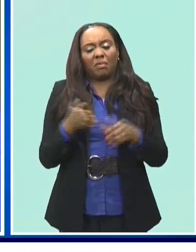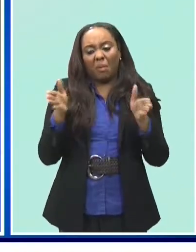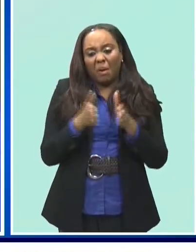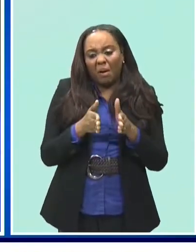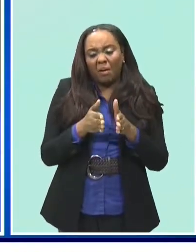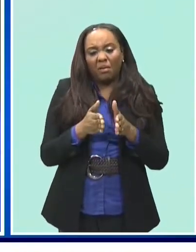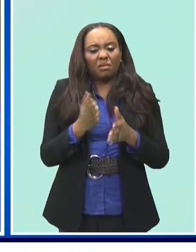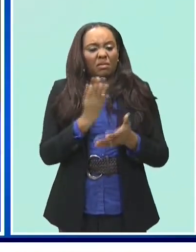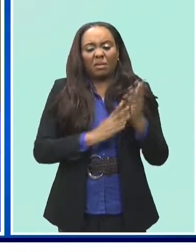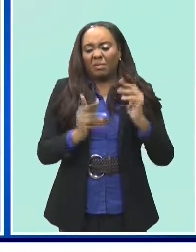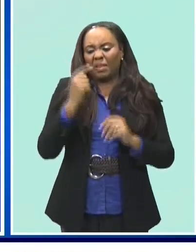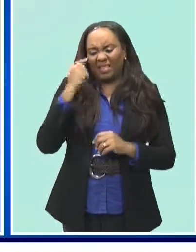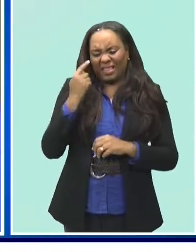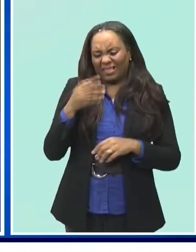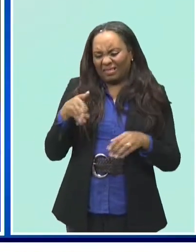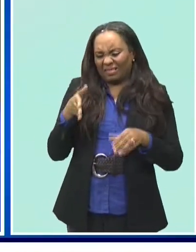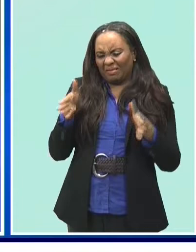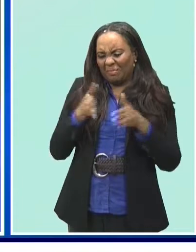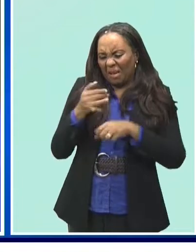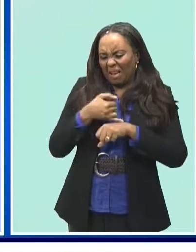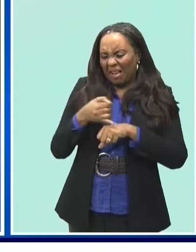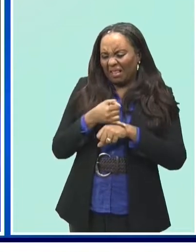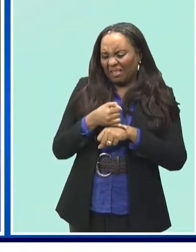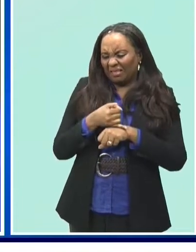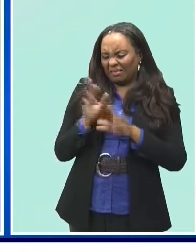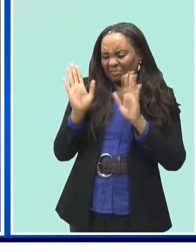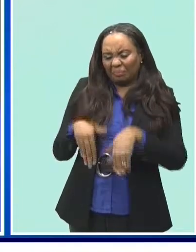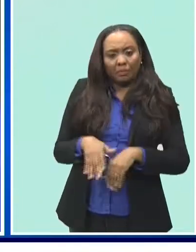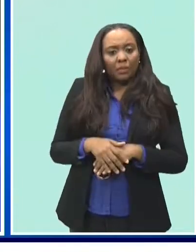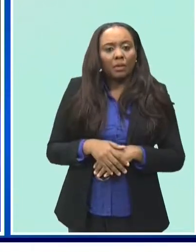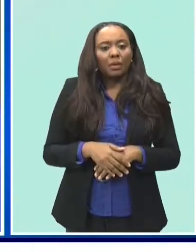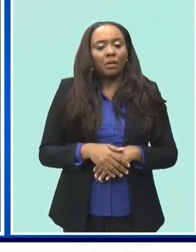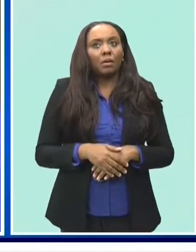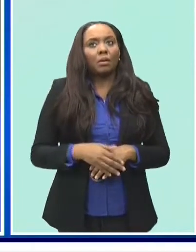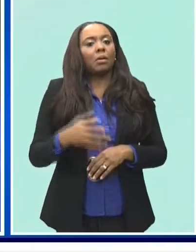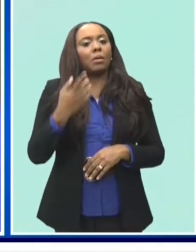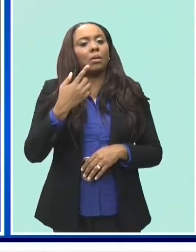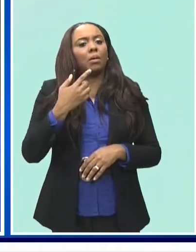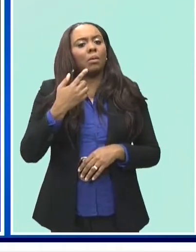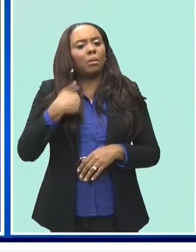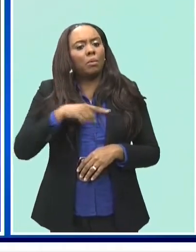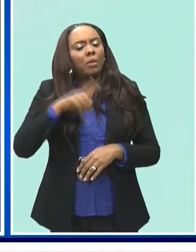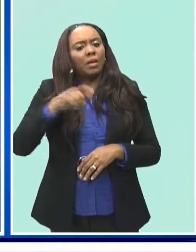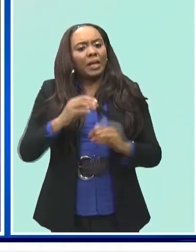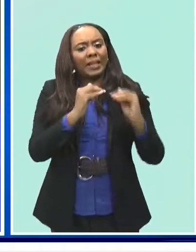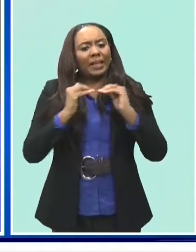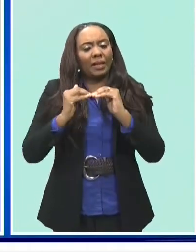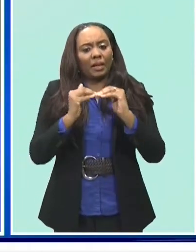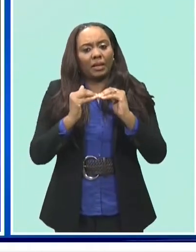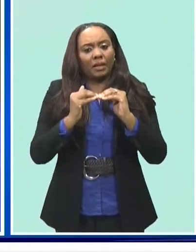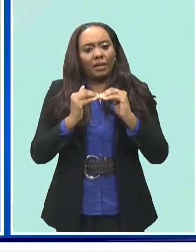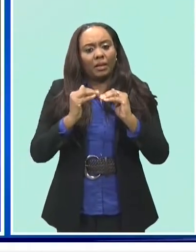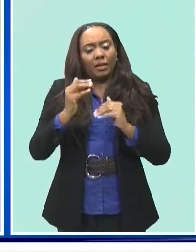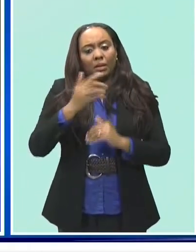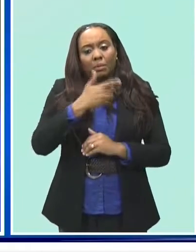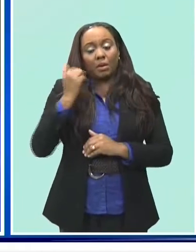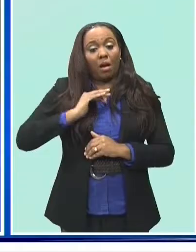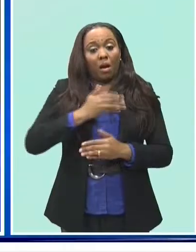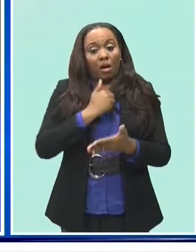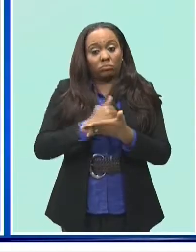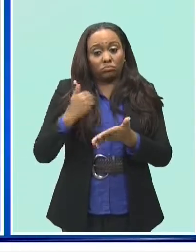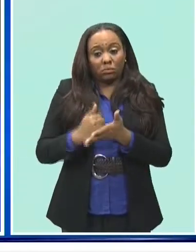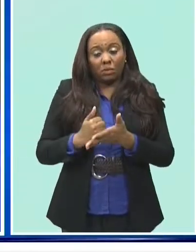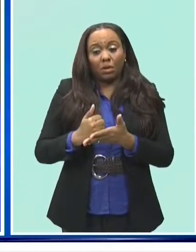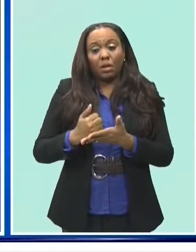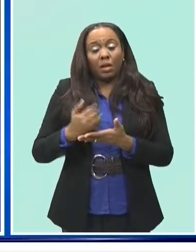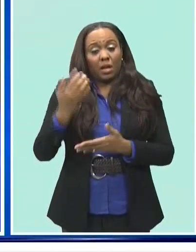It matters not that the absence of that correspondent banking will cause our countries and our regions even, and our people,